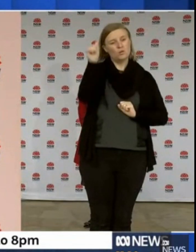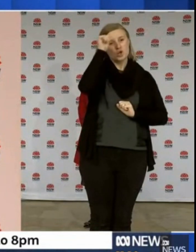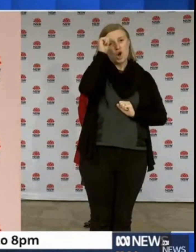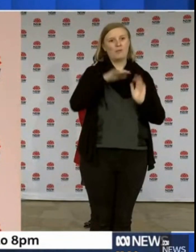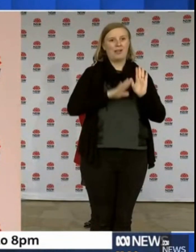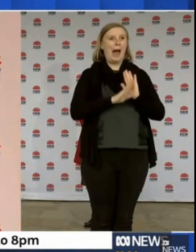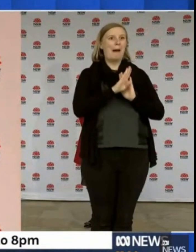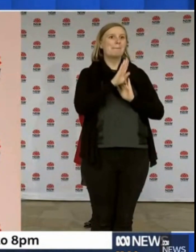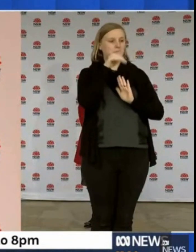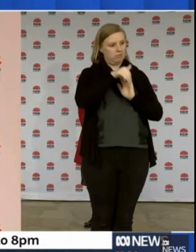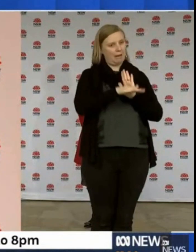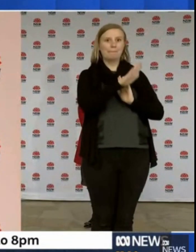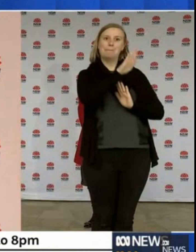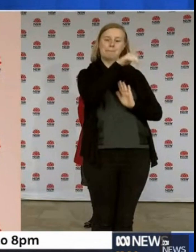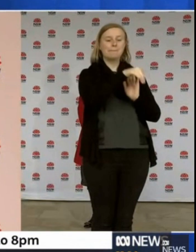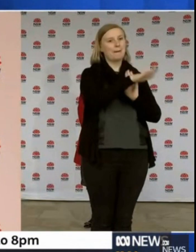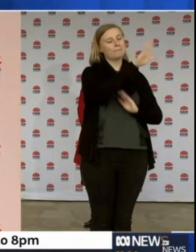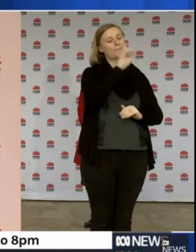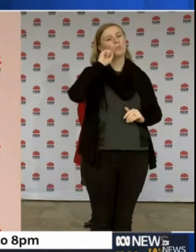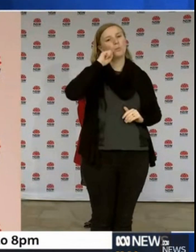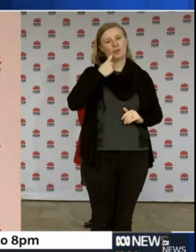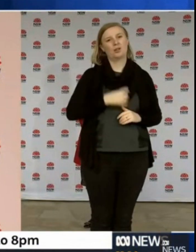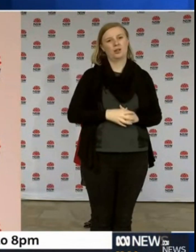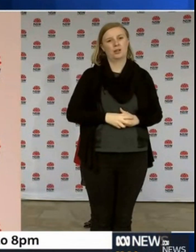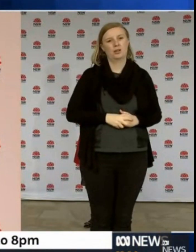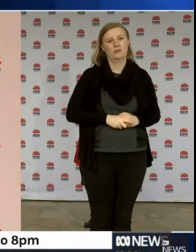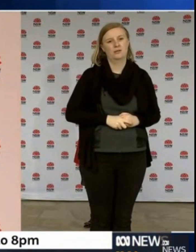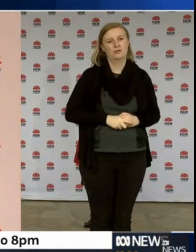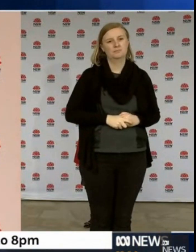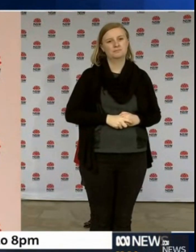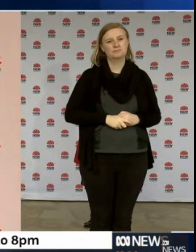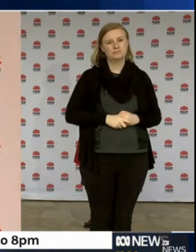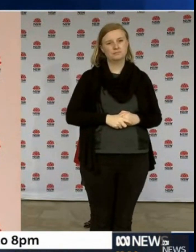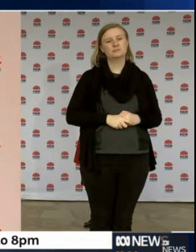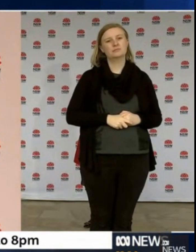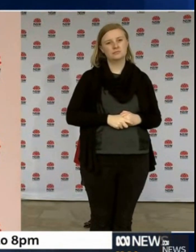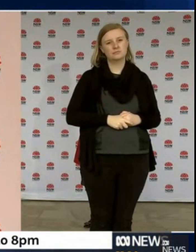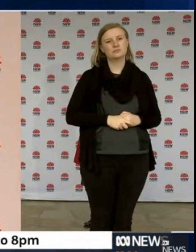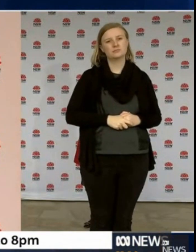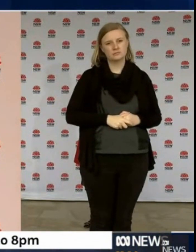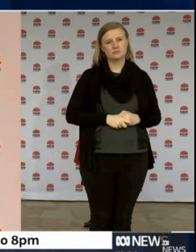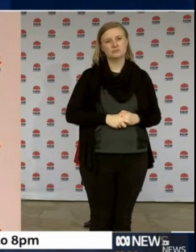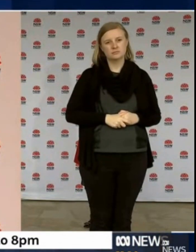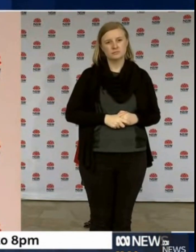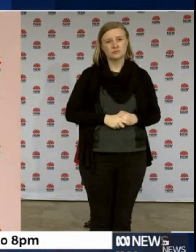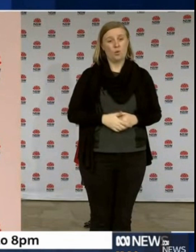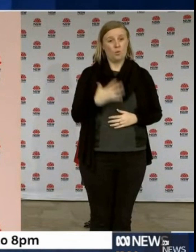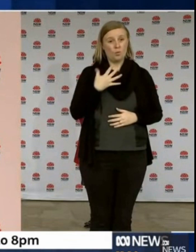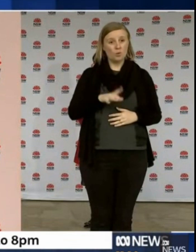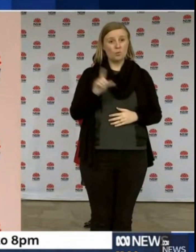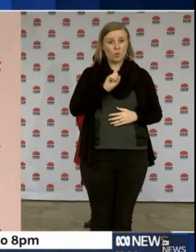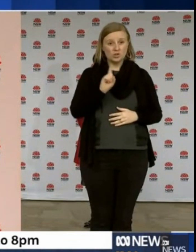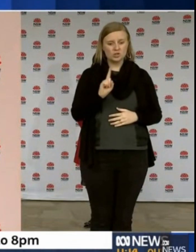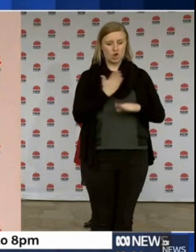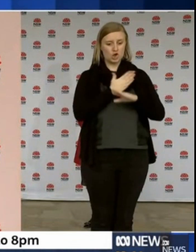bounce around. As I'd indicated, what's going to be key is the number. We would like to increasingly see all our cases are occurring